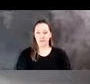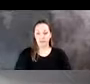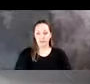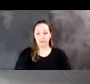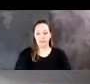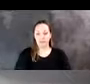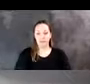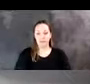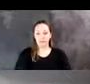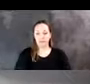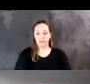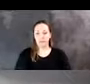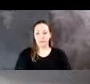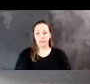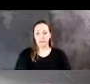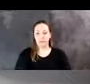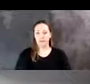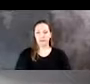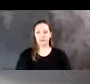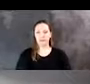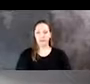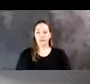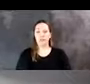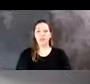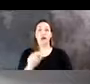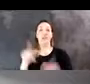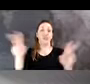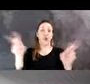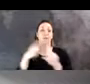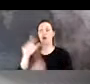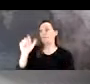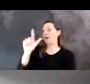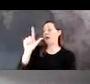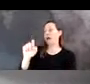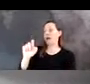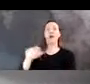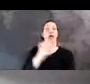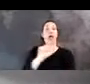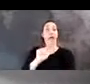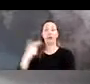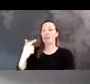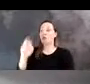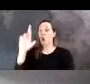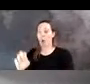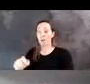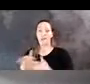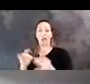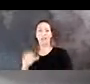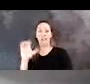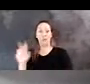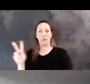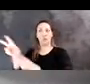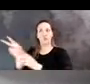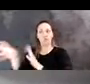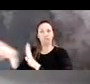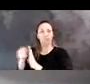And this is a quote from Al Gore just basically explaining that taking carbon dioxide out of the air, the